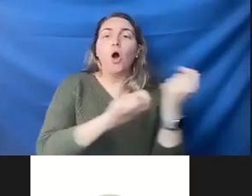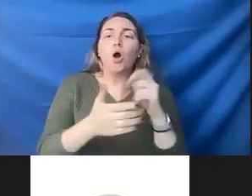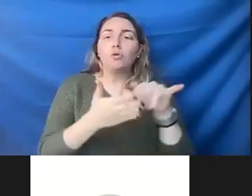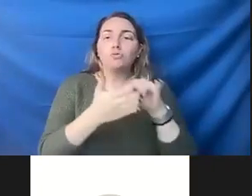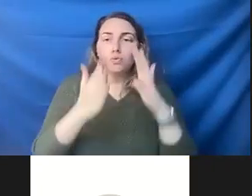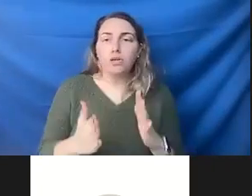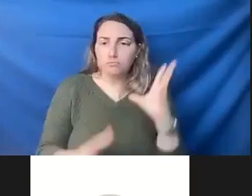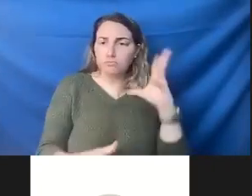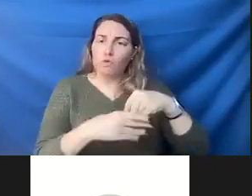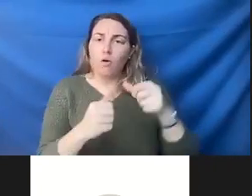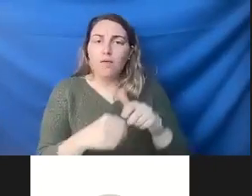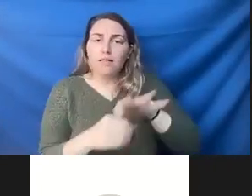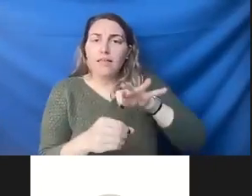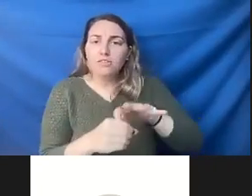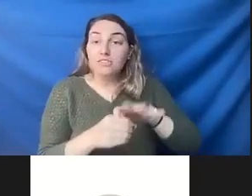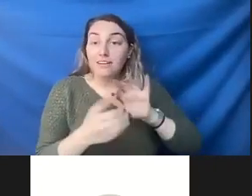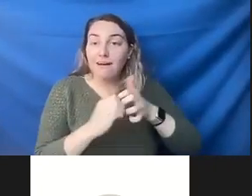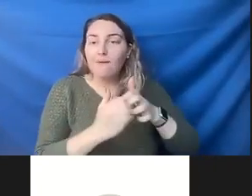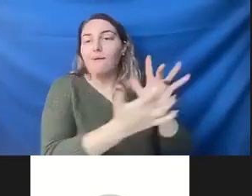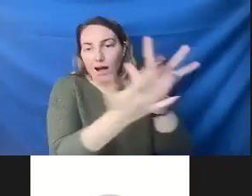underrepresented communities through outreach.